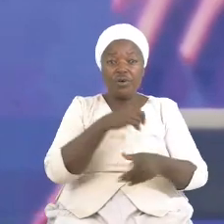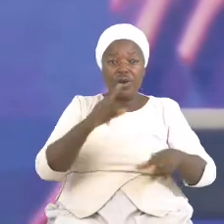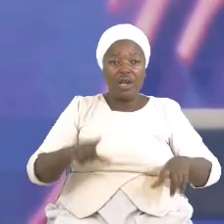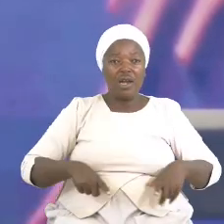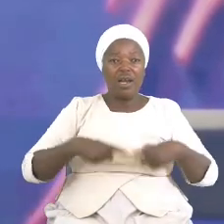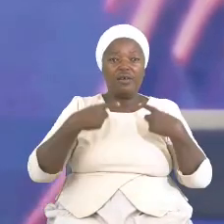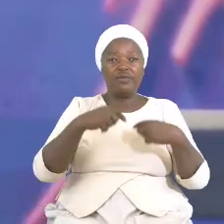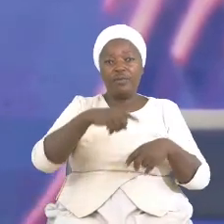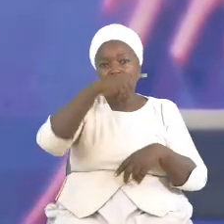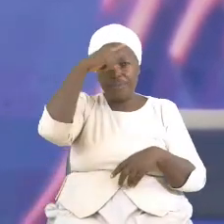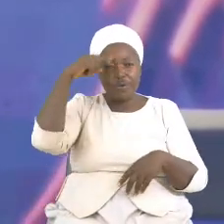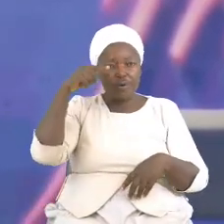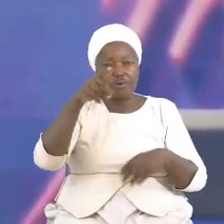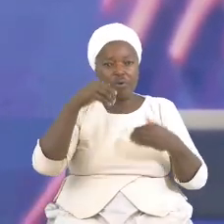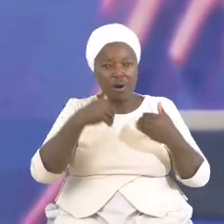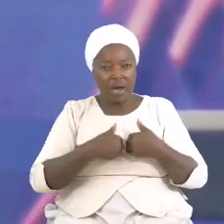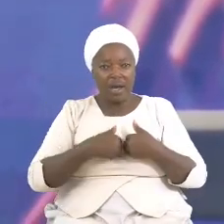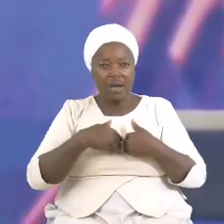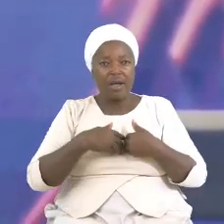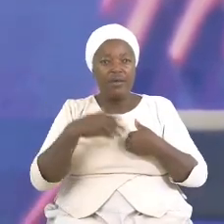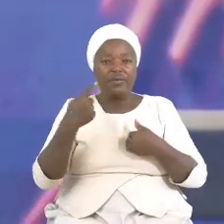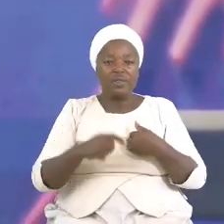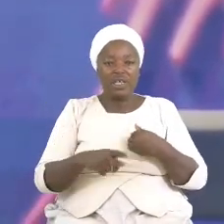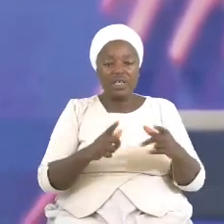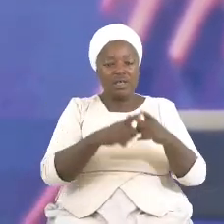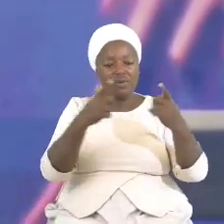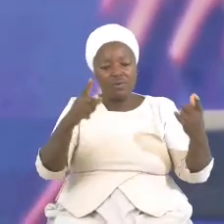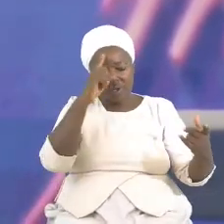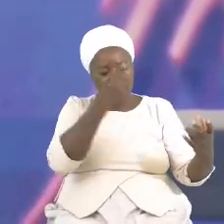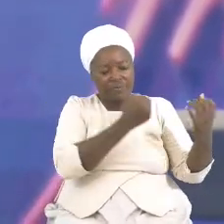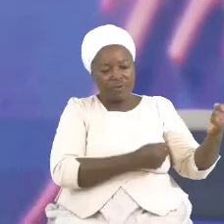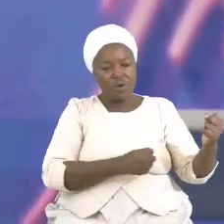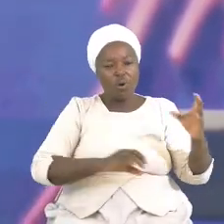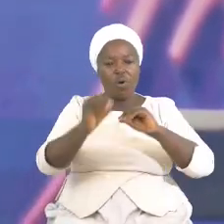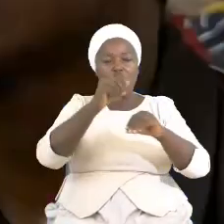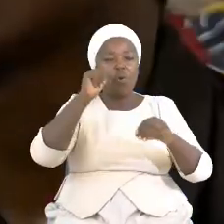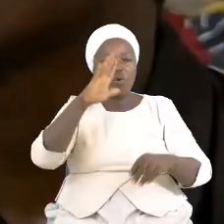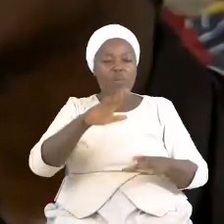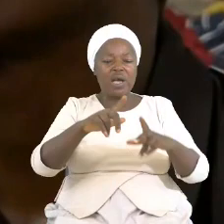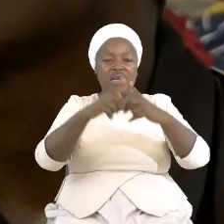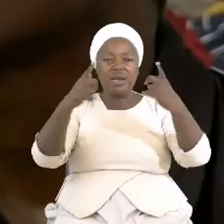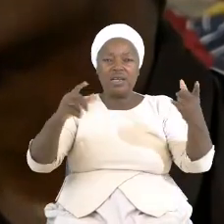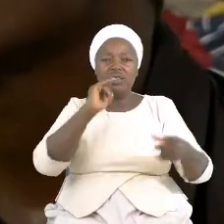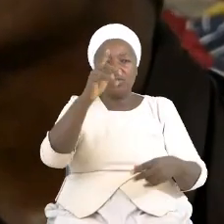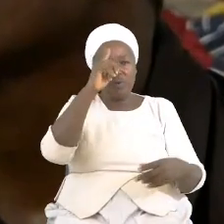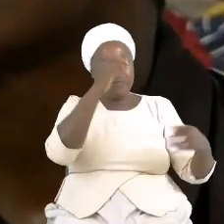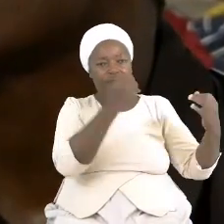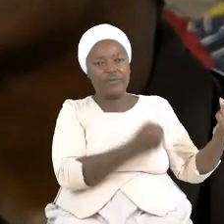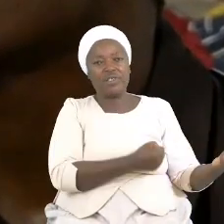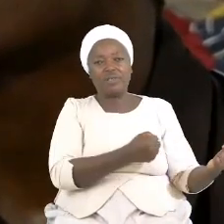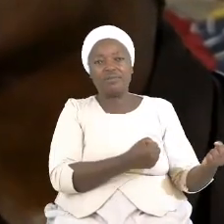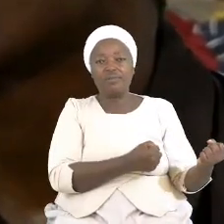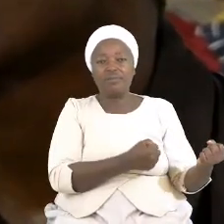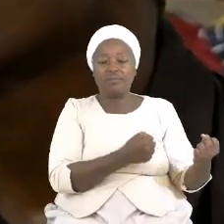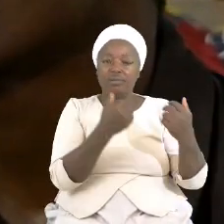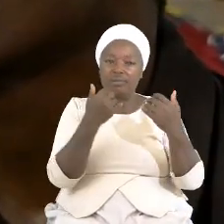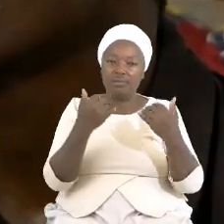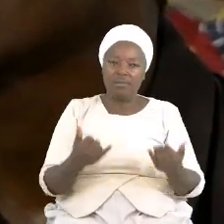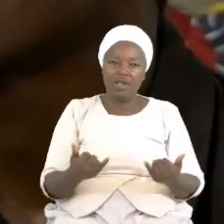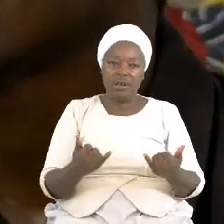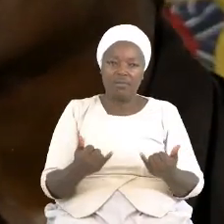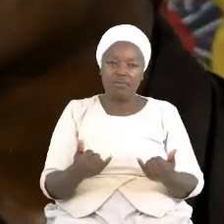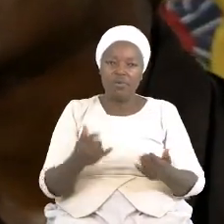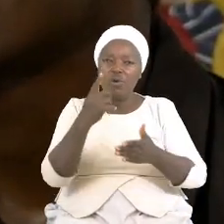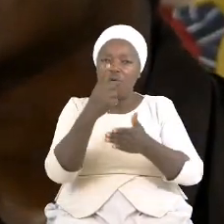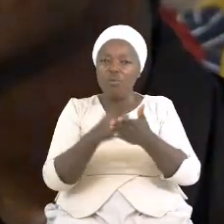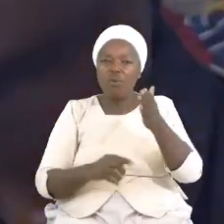you have that great faith. Oh woman, great is thy faith. Now, what did Jesus